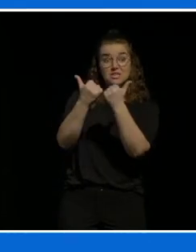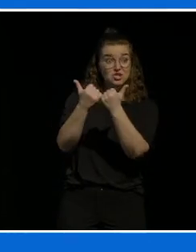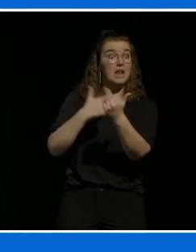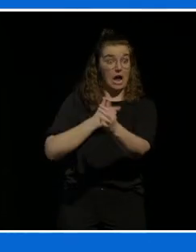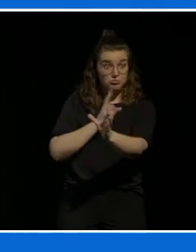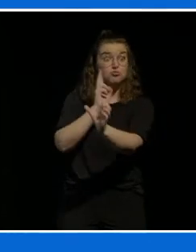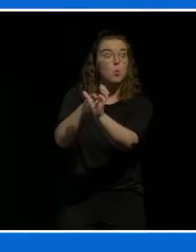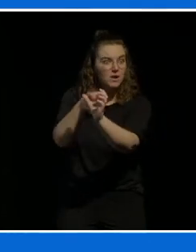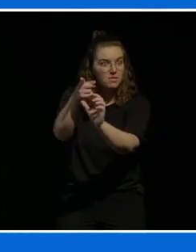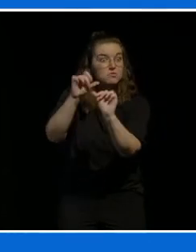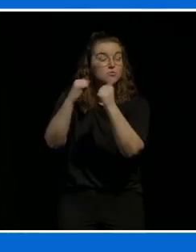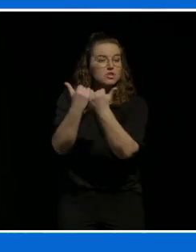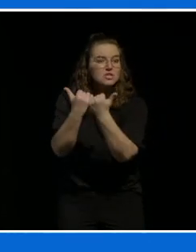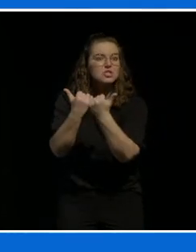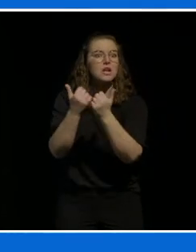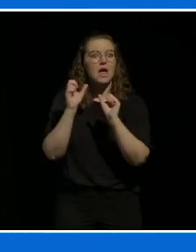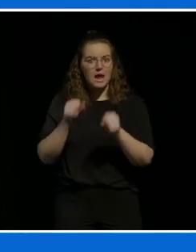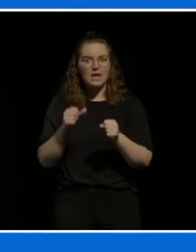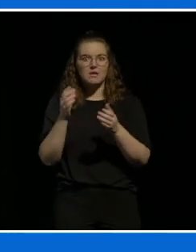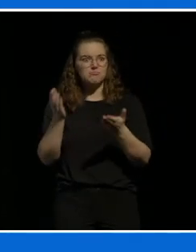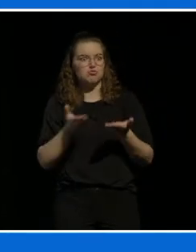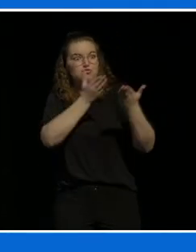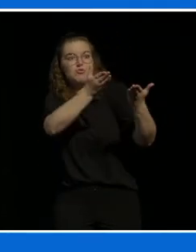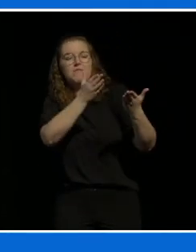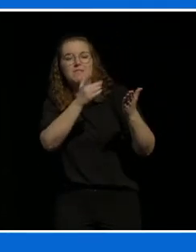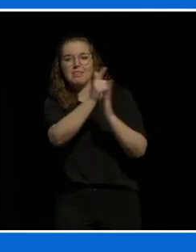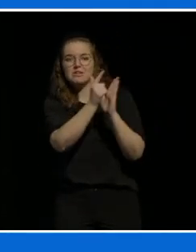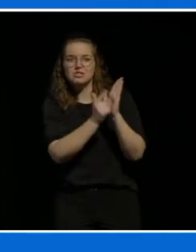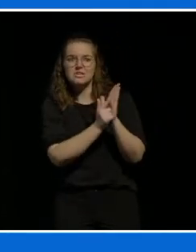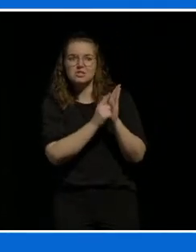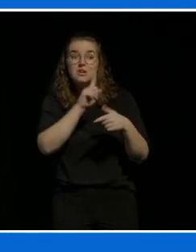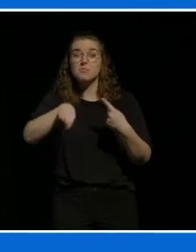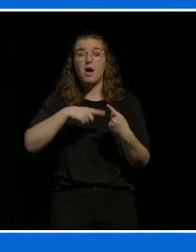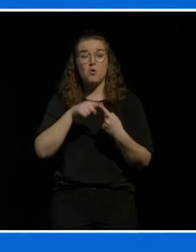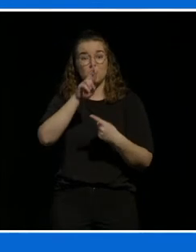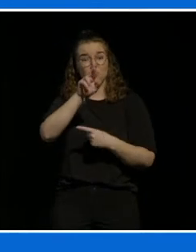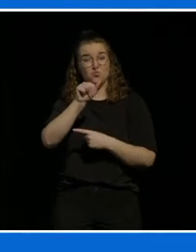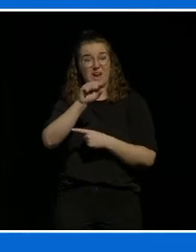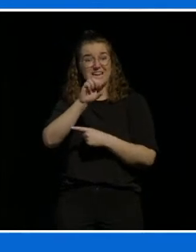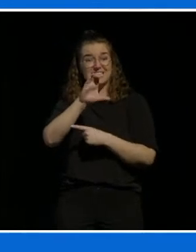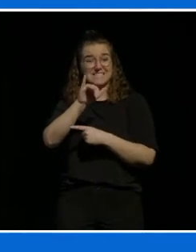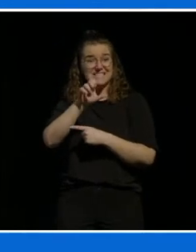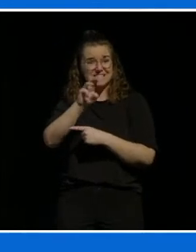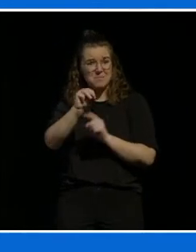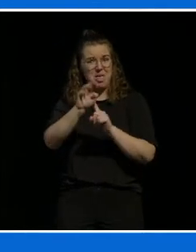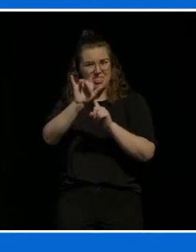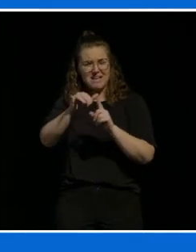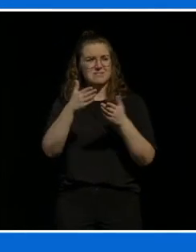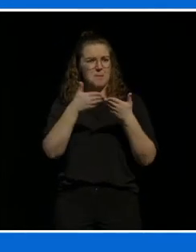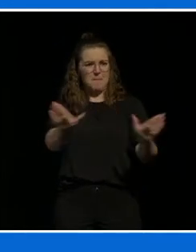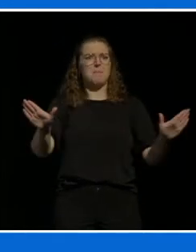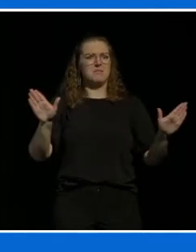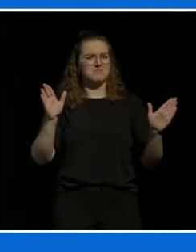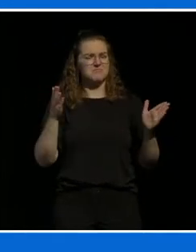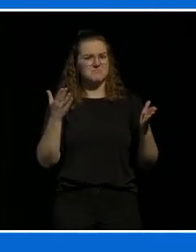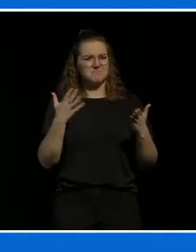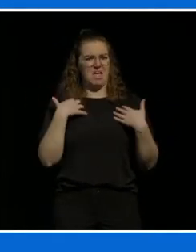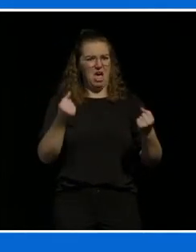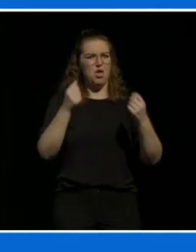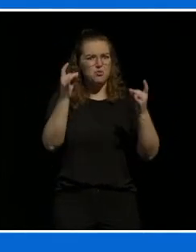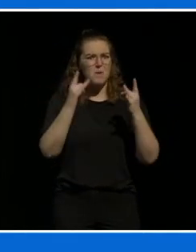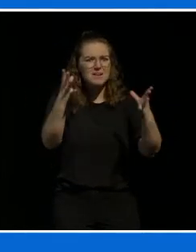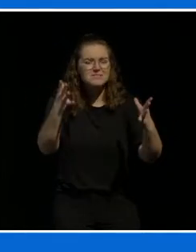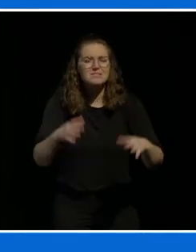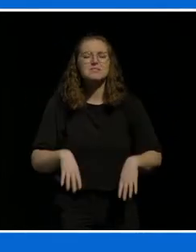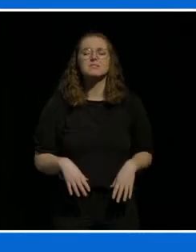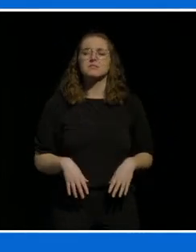was able to draft legislation about things like, let's make racism a public health crisis, or how do we talk about the Crown Act to make